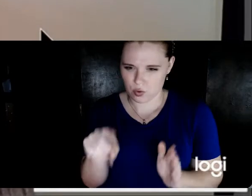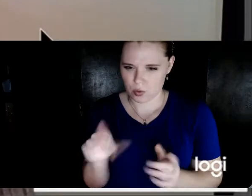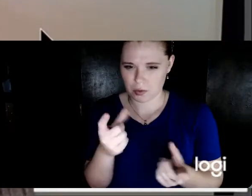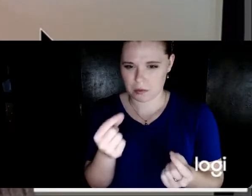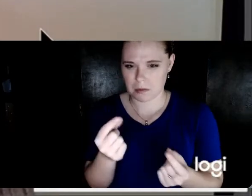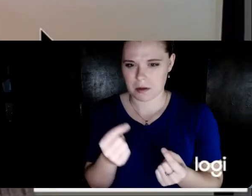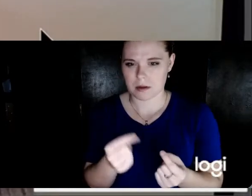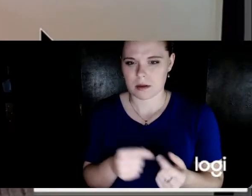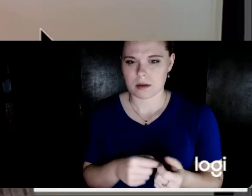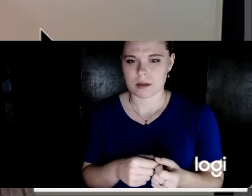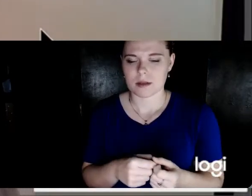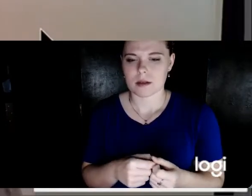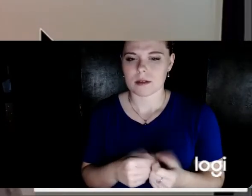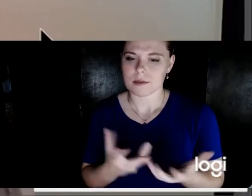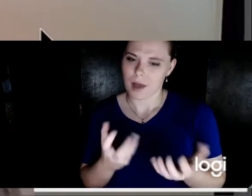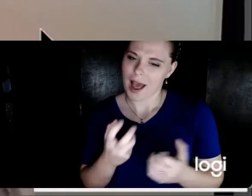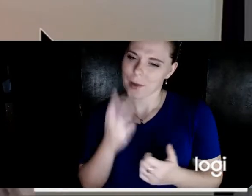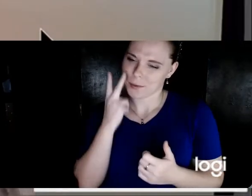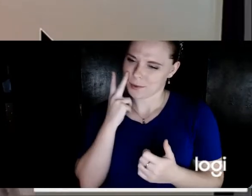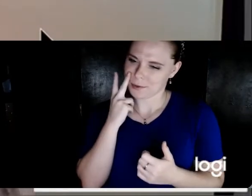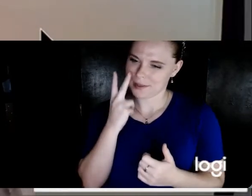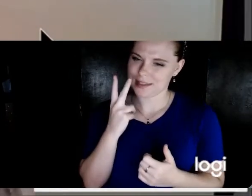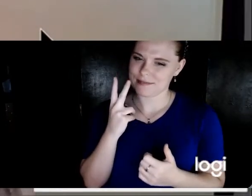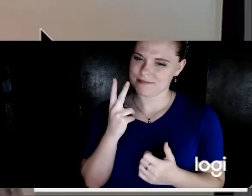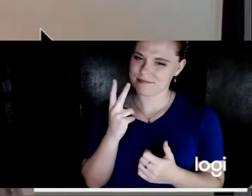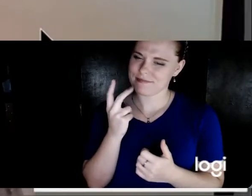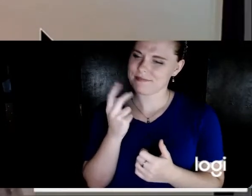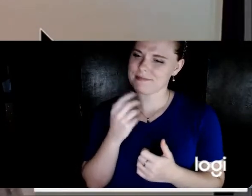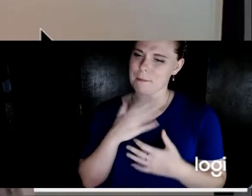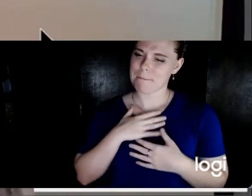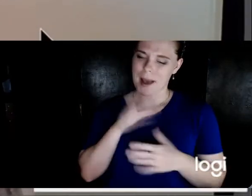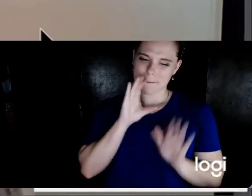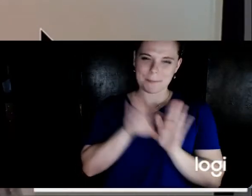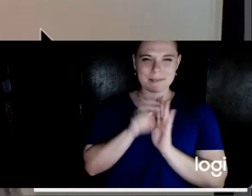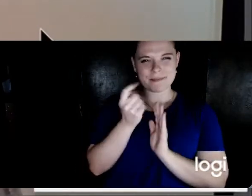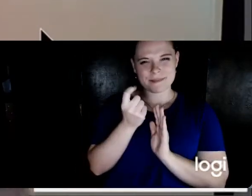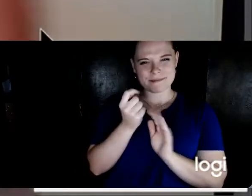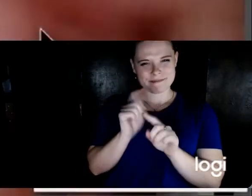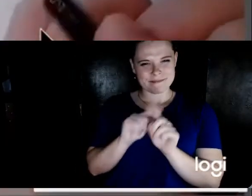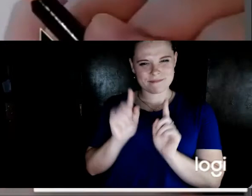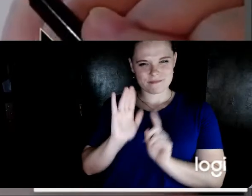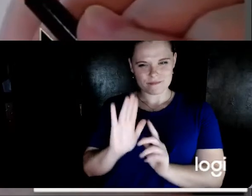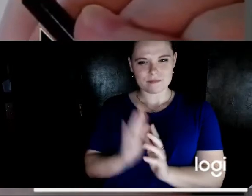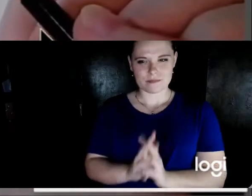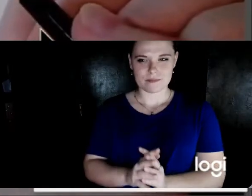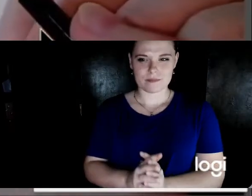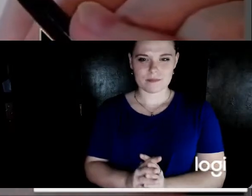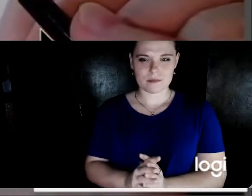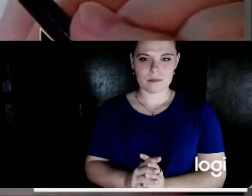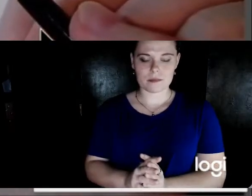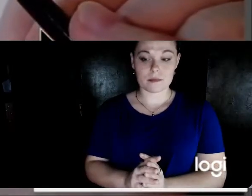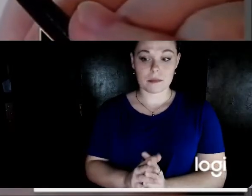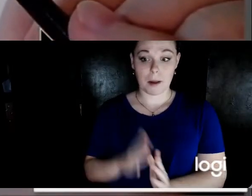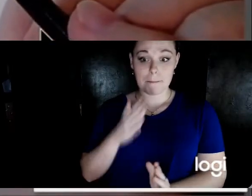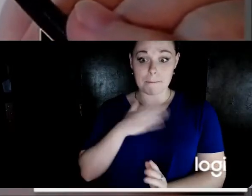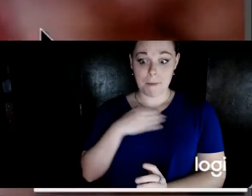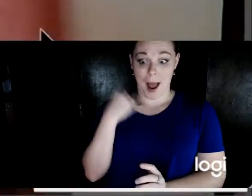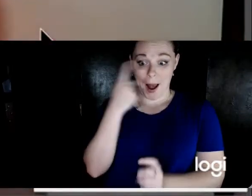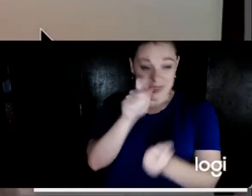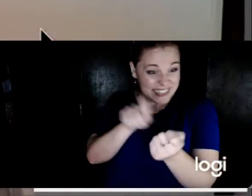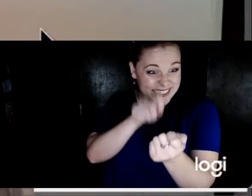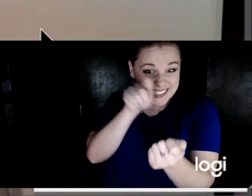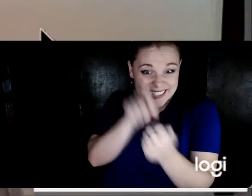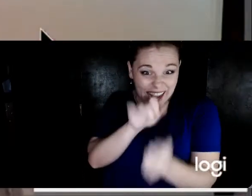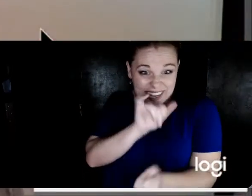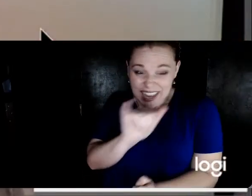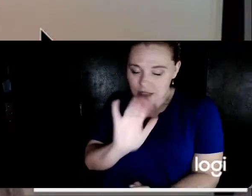So I am looking at a little bit of a different photo than you right now to draw from. So mine won't look exactly like